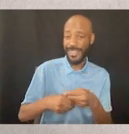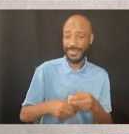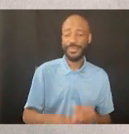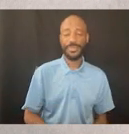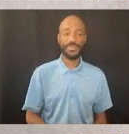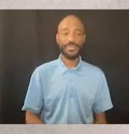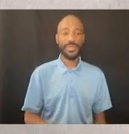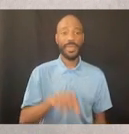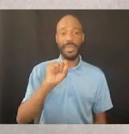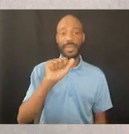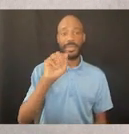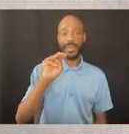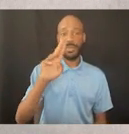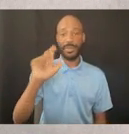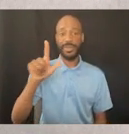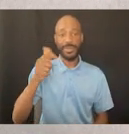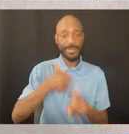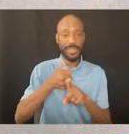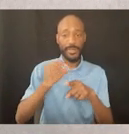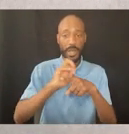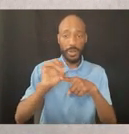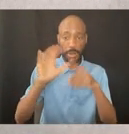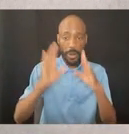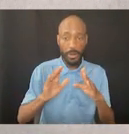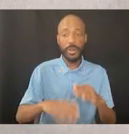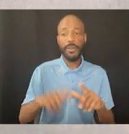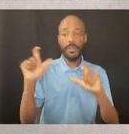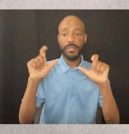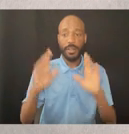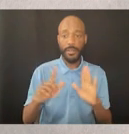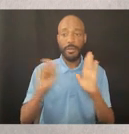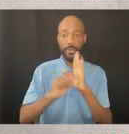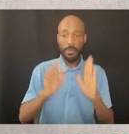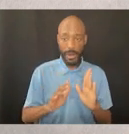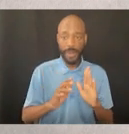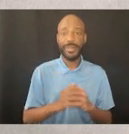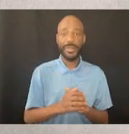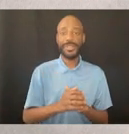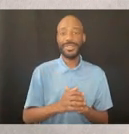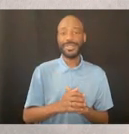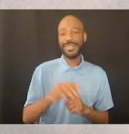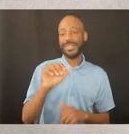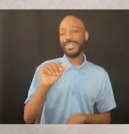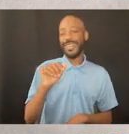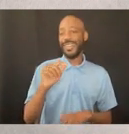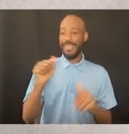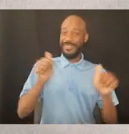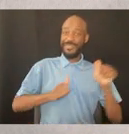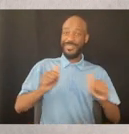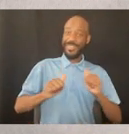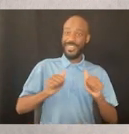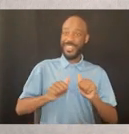Samuel is a coder, photographer, writer, avant-garde theater hanger-on, reader, hiker,